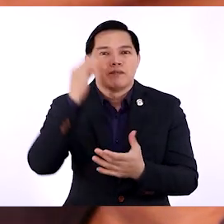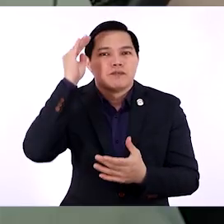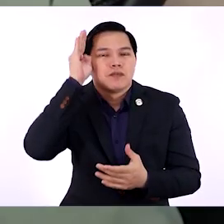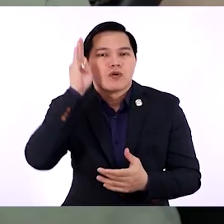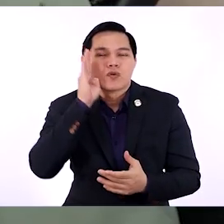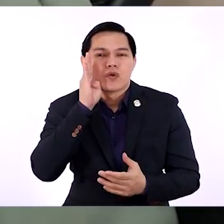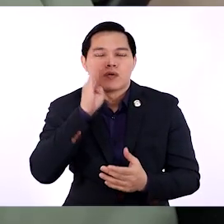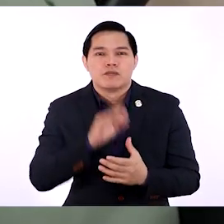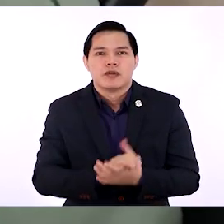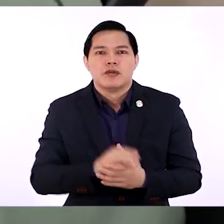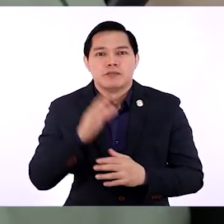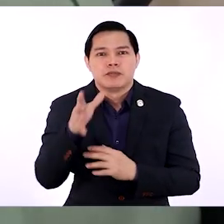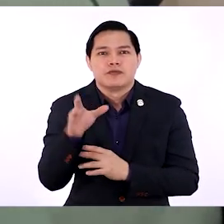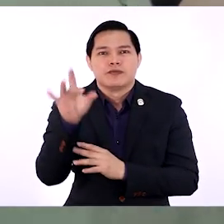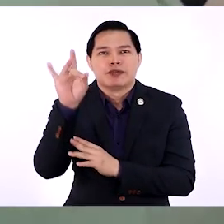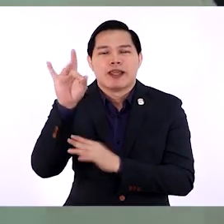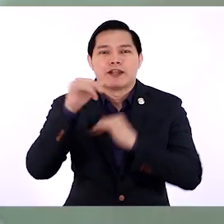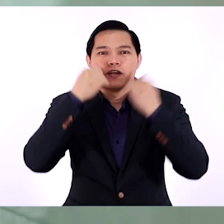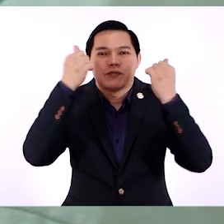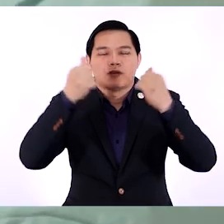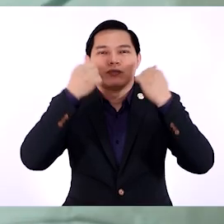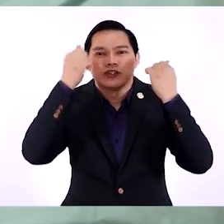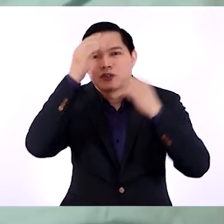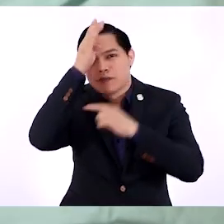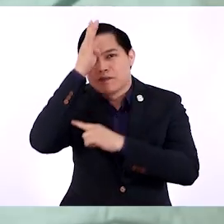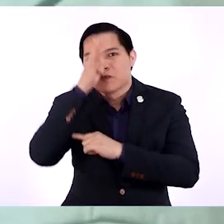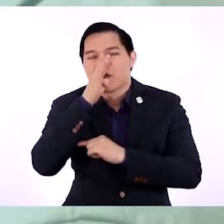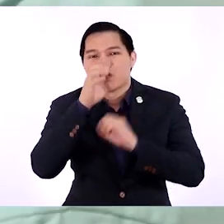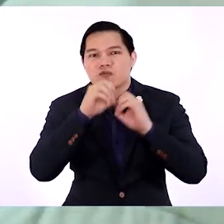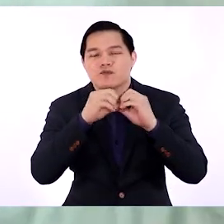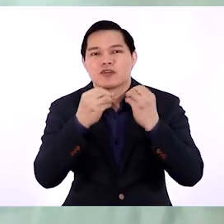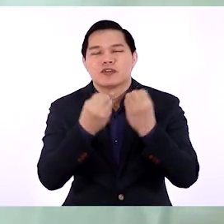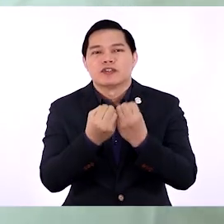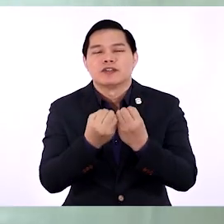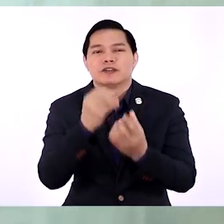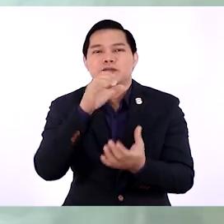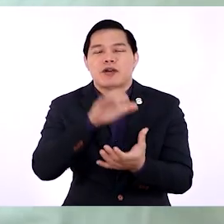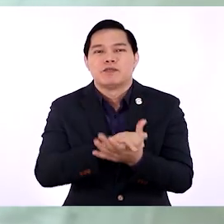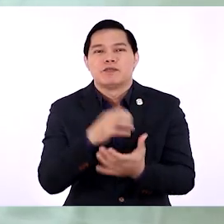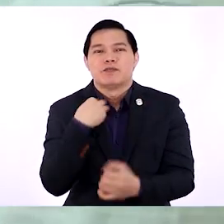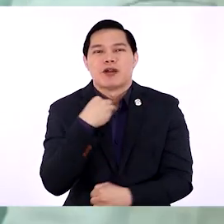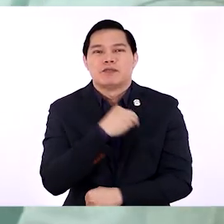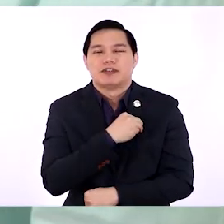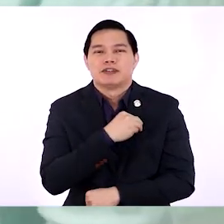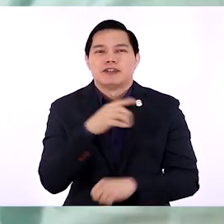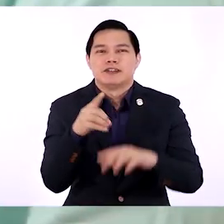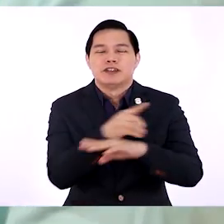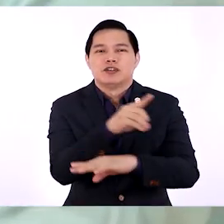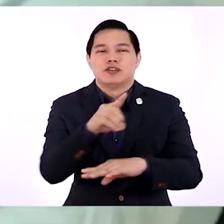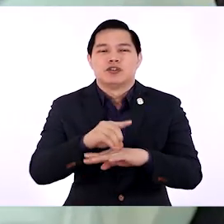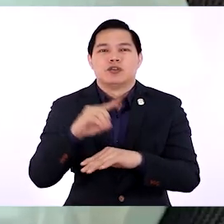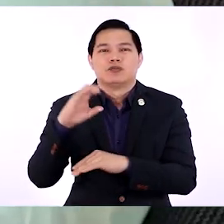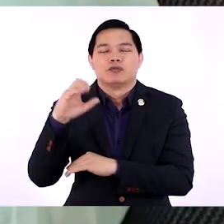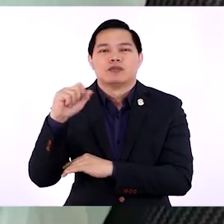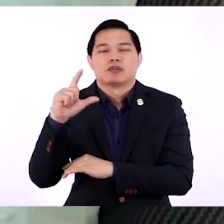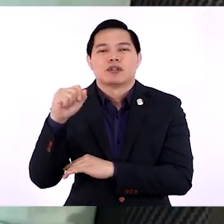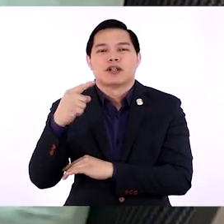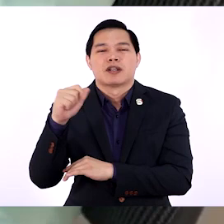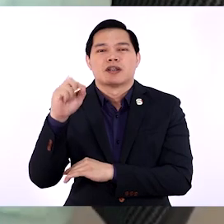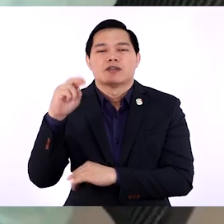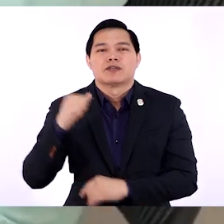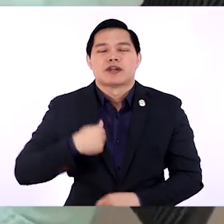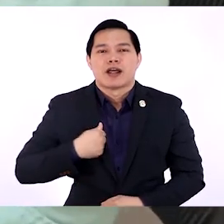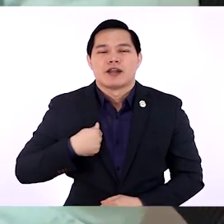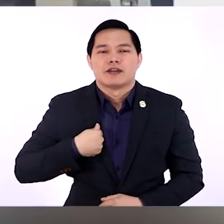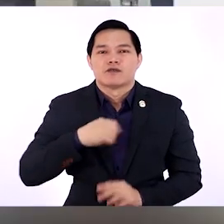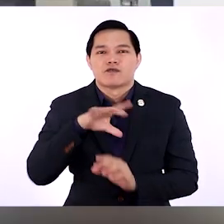To commemorate the 58th anniversary of the Bukloon organization, the married members in the District of Calgary, Canada, gathered together in